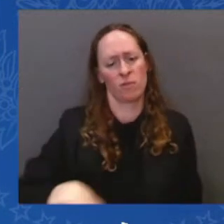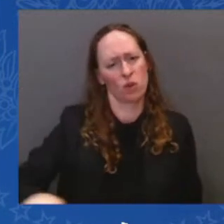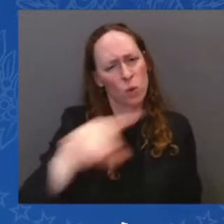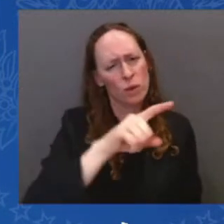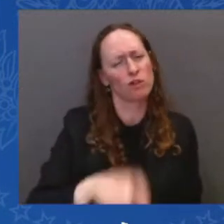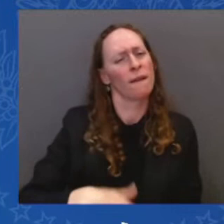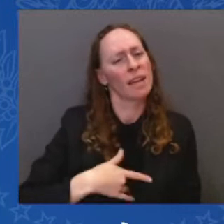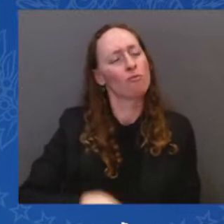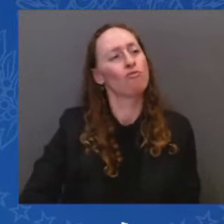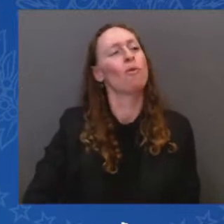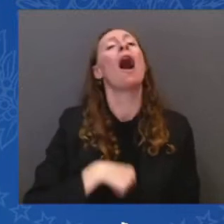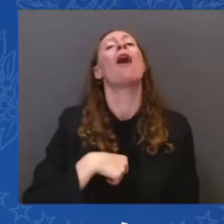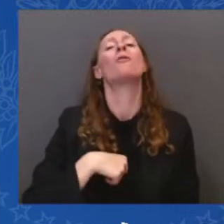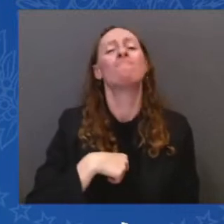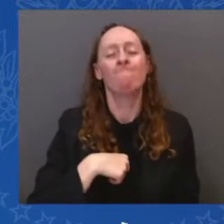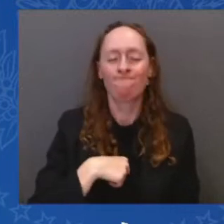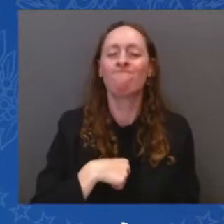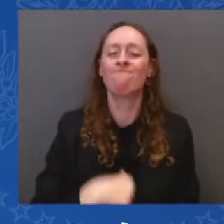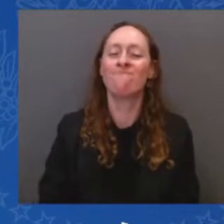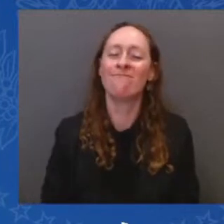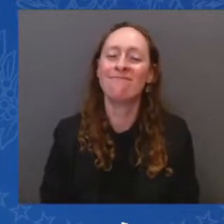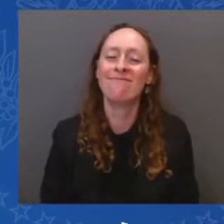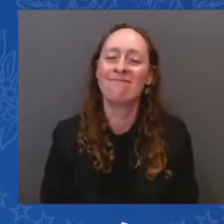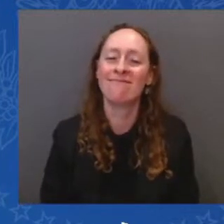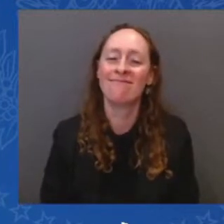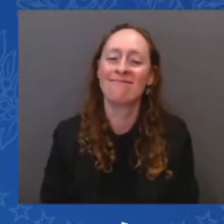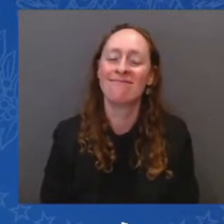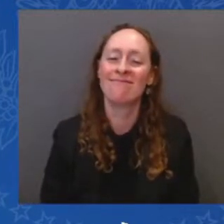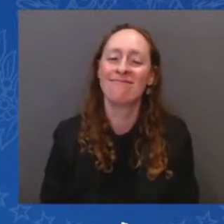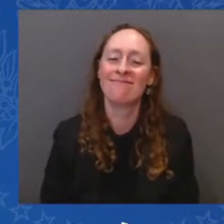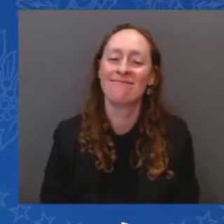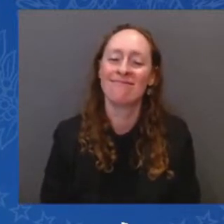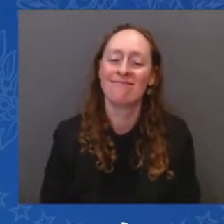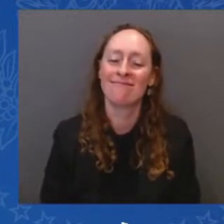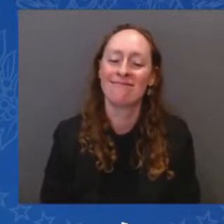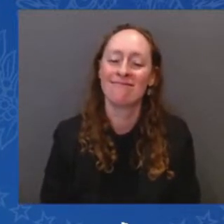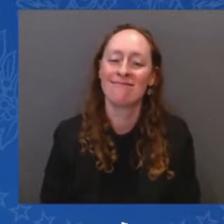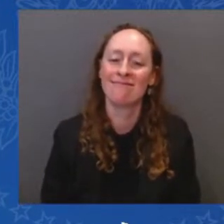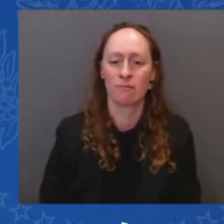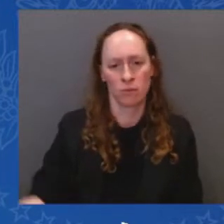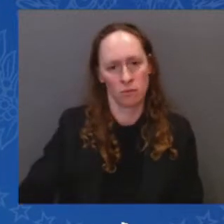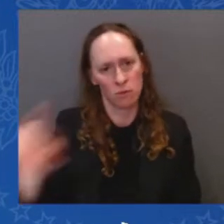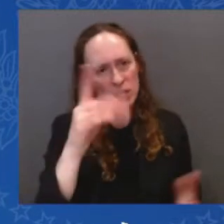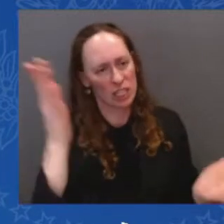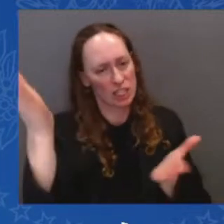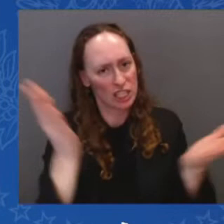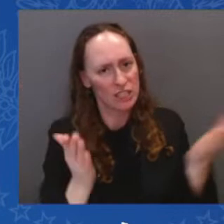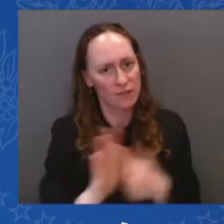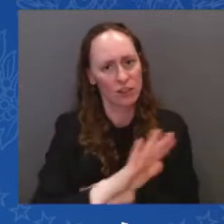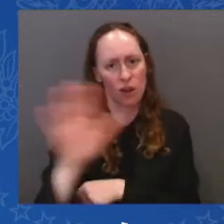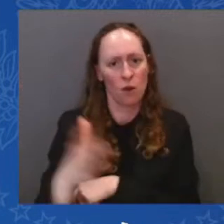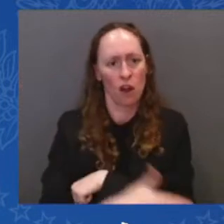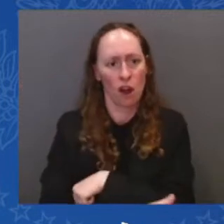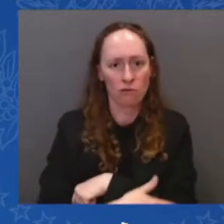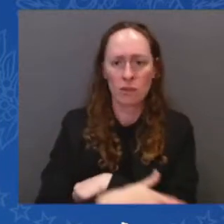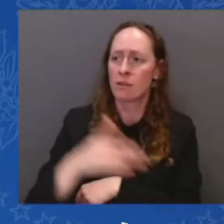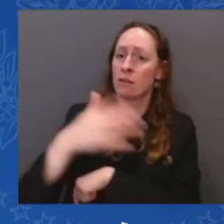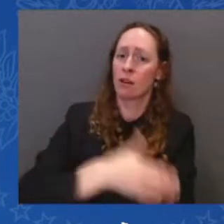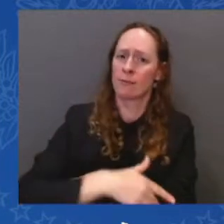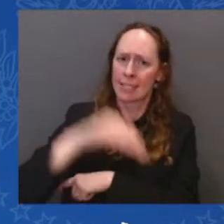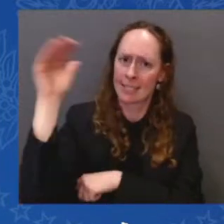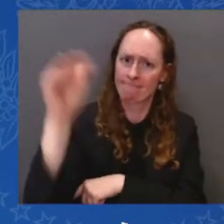served, you did what your country asked, and each of you served with honor, courage,